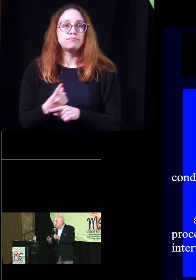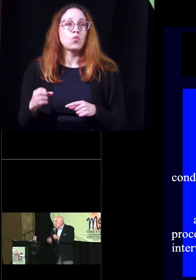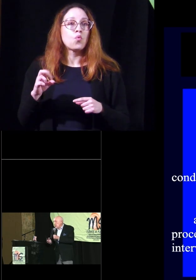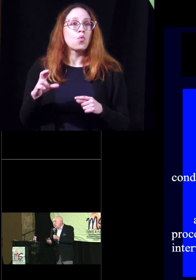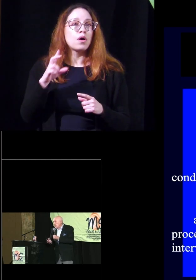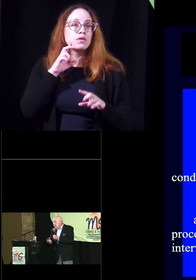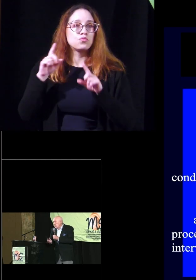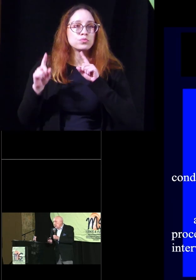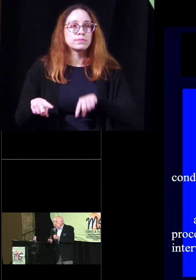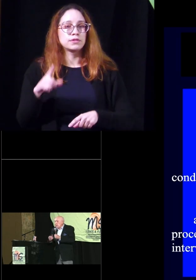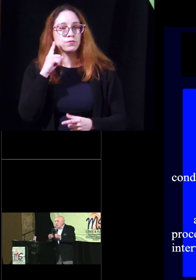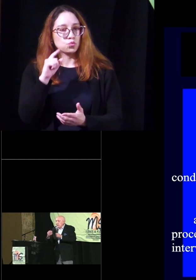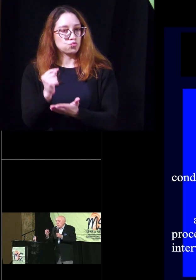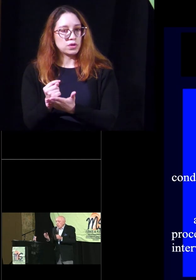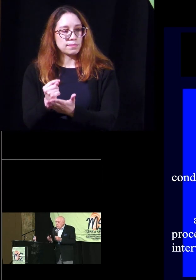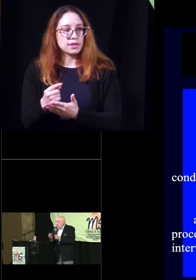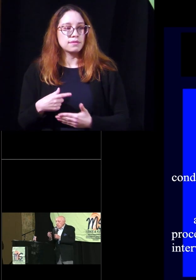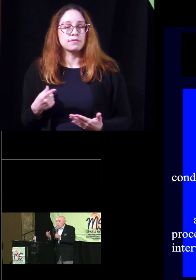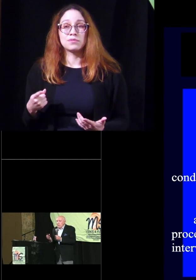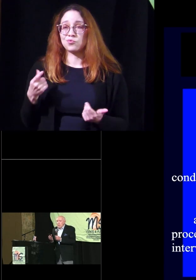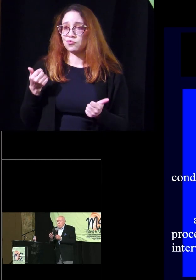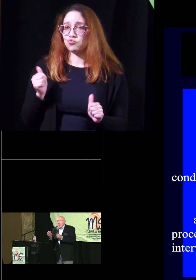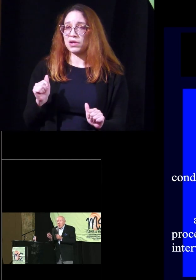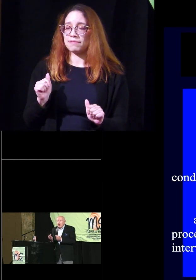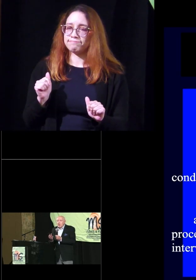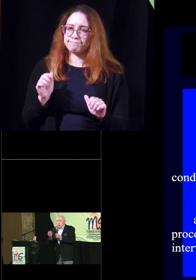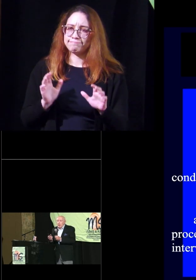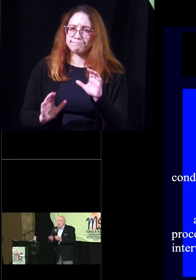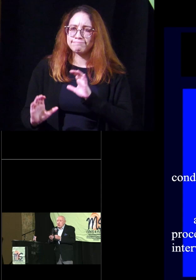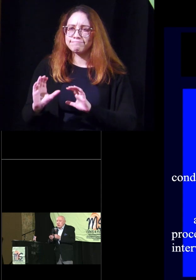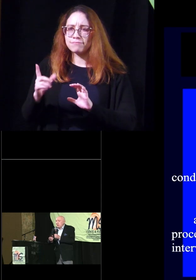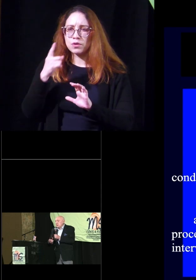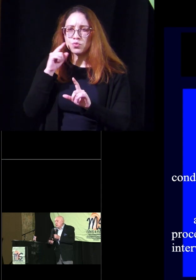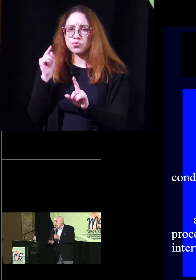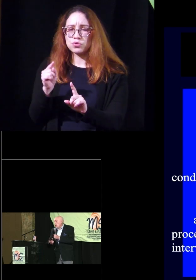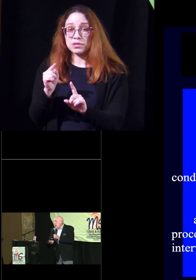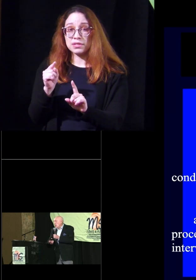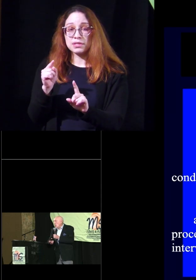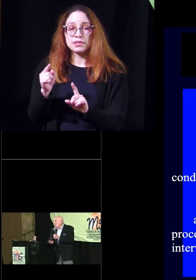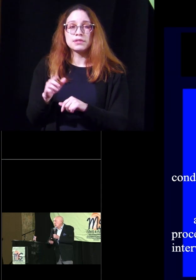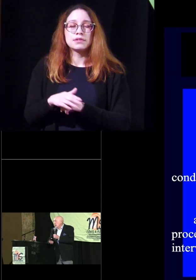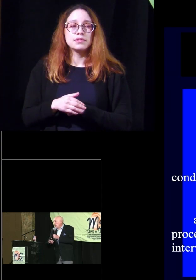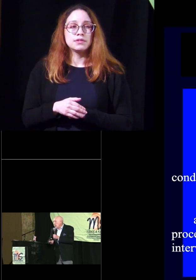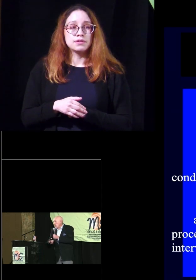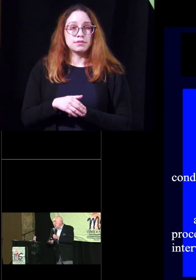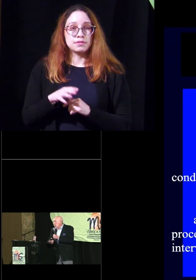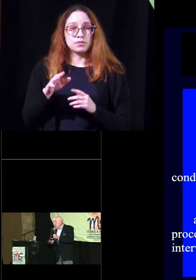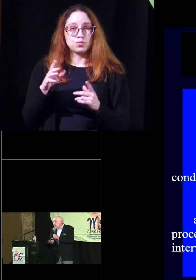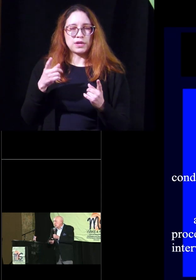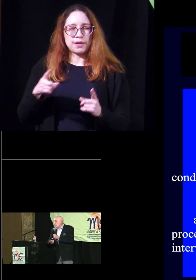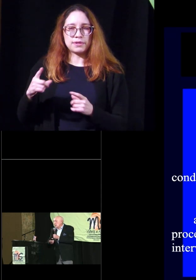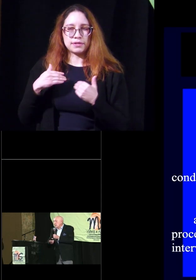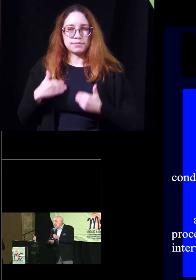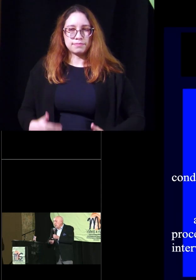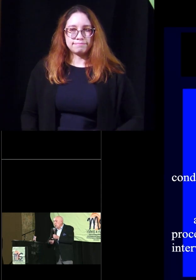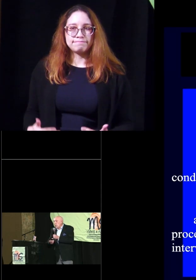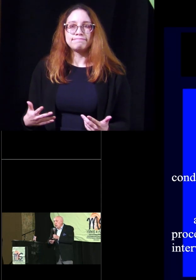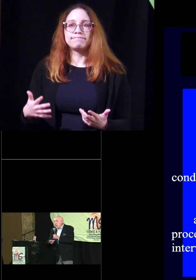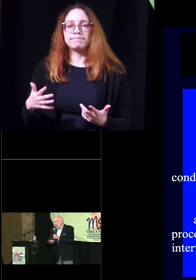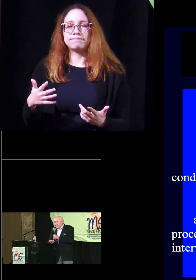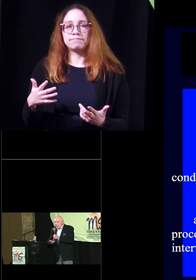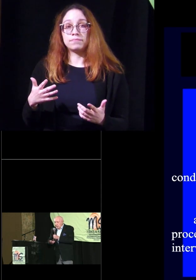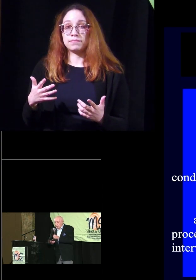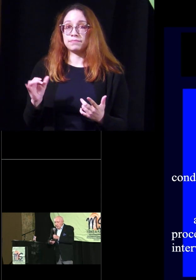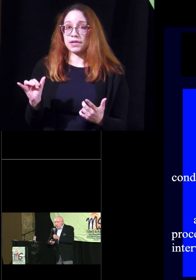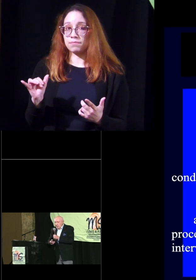a response to a treatment. So this is what we're trying to develop, markers that will actually tell us what's happening. Because we said